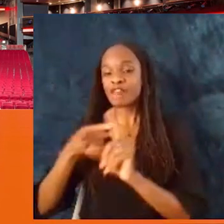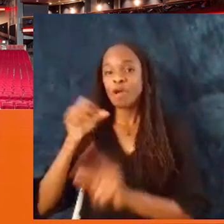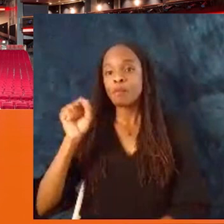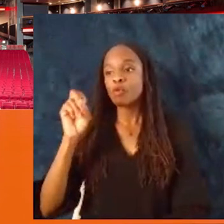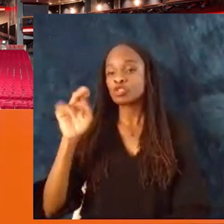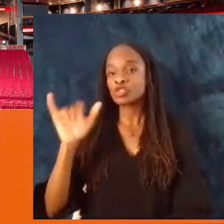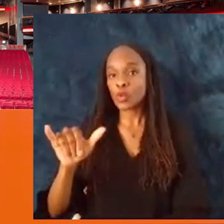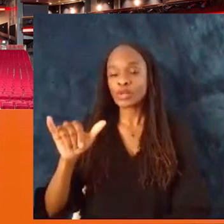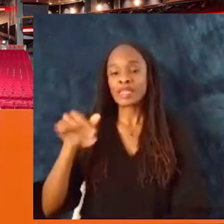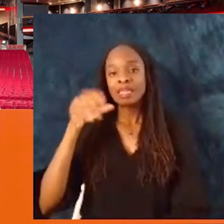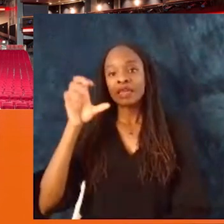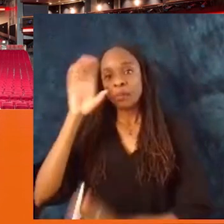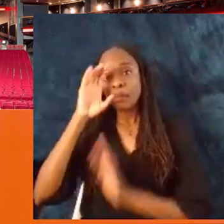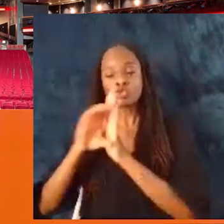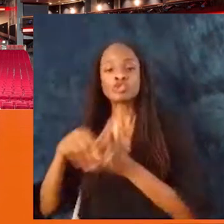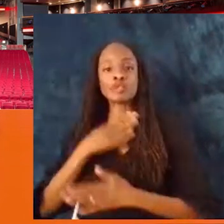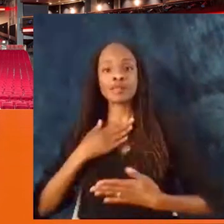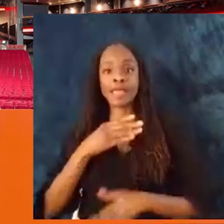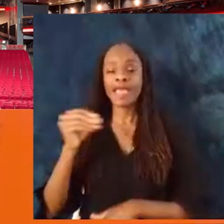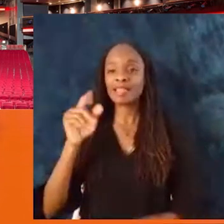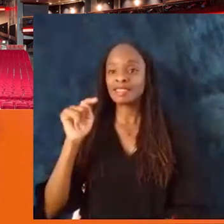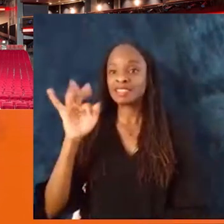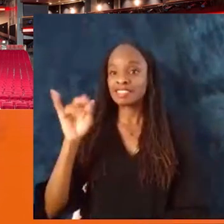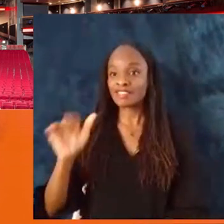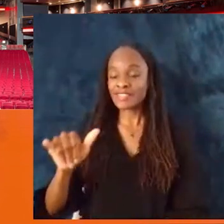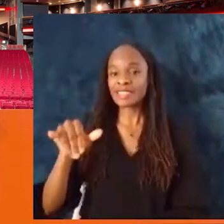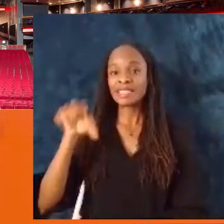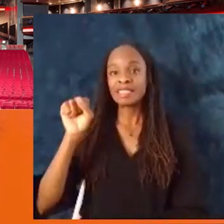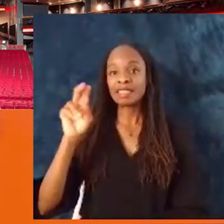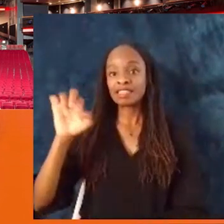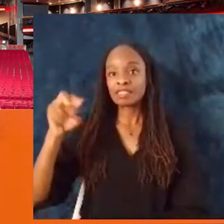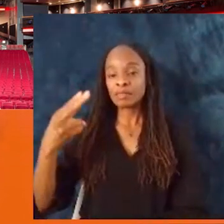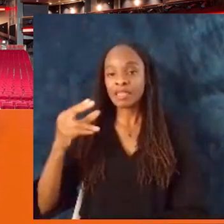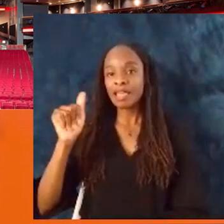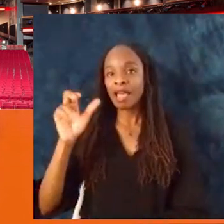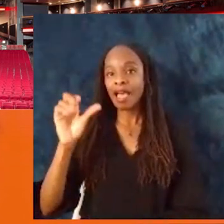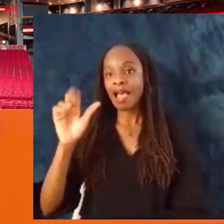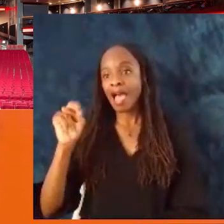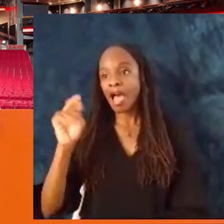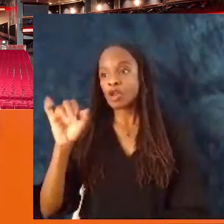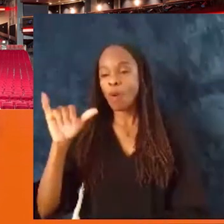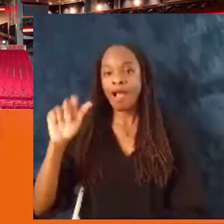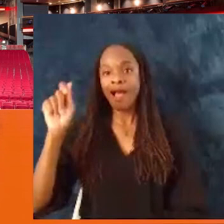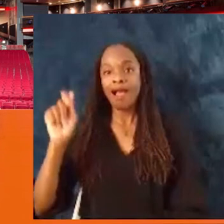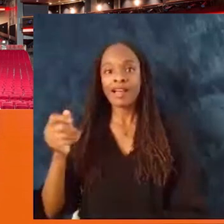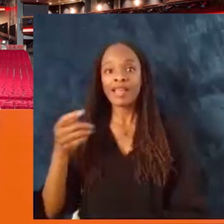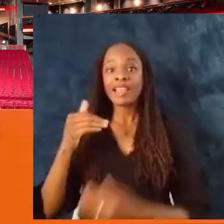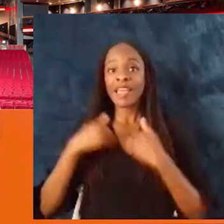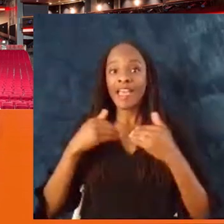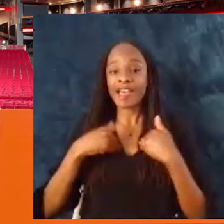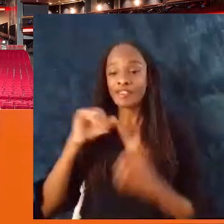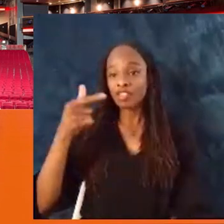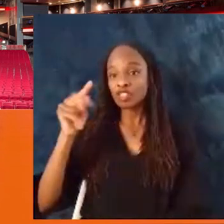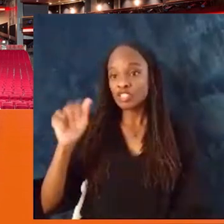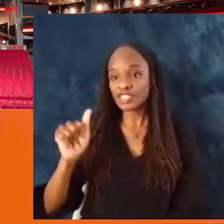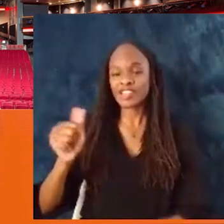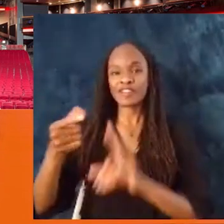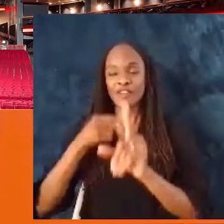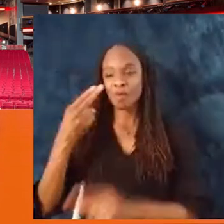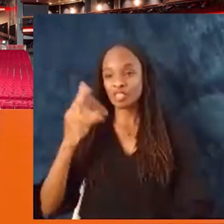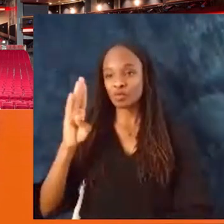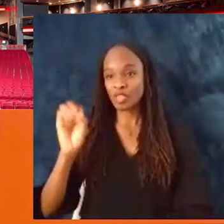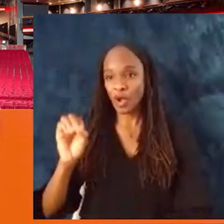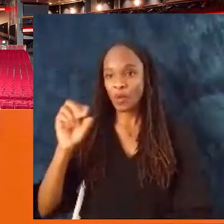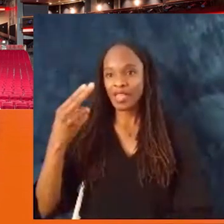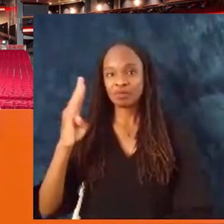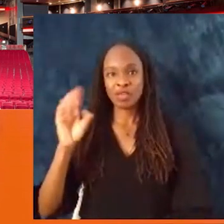Tiffany Smith Anuahu from Viacom CBS. And we also have Gina Desclos from HBO and HBO Max, as